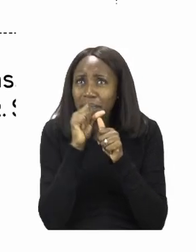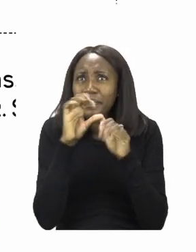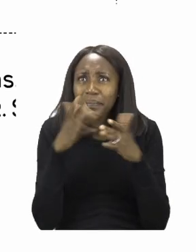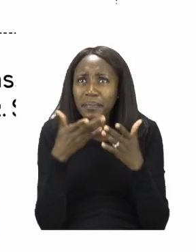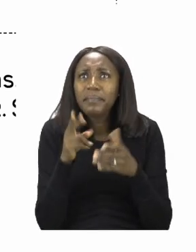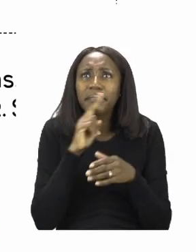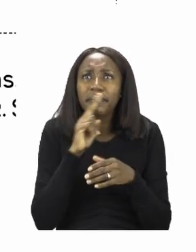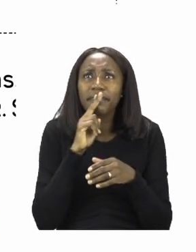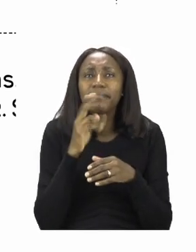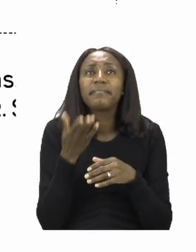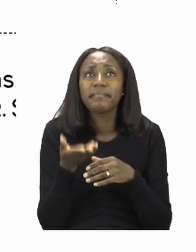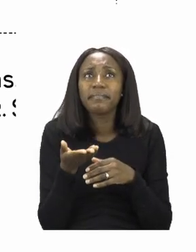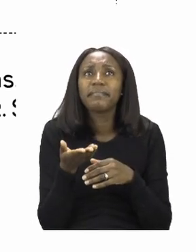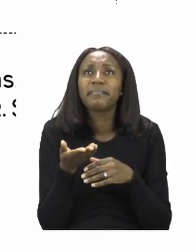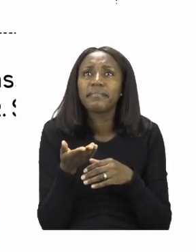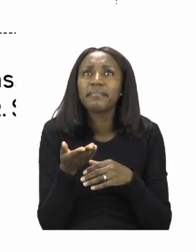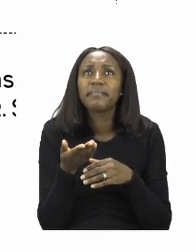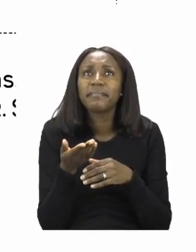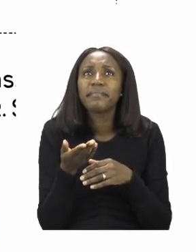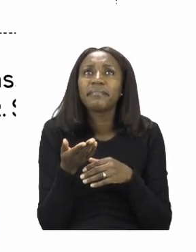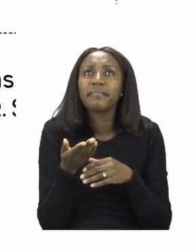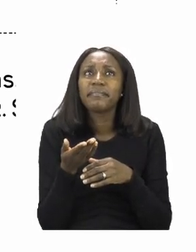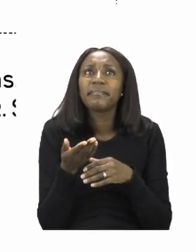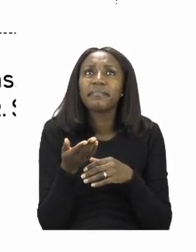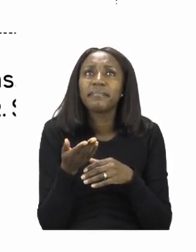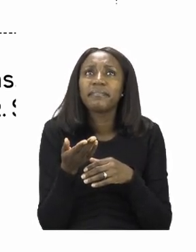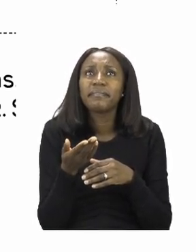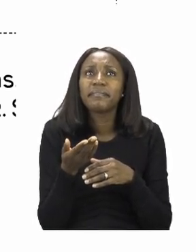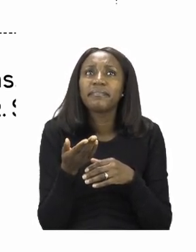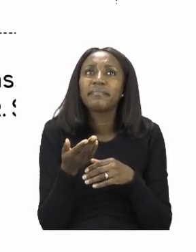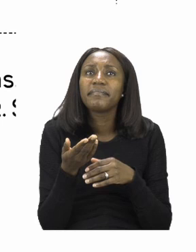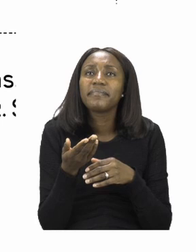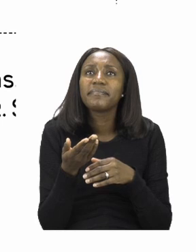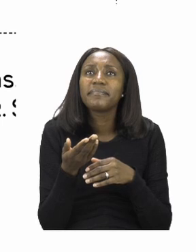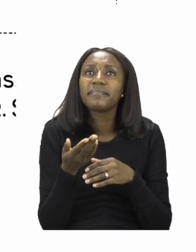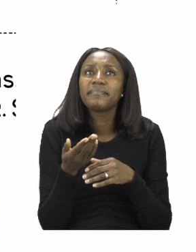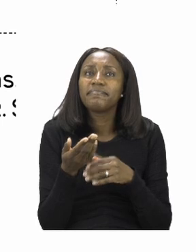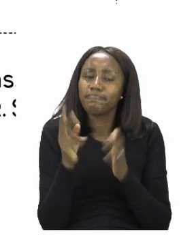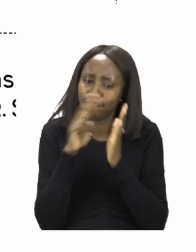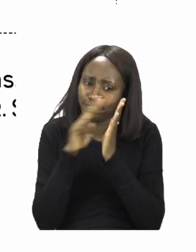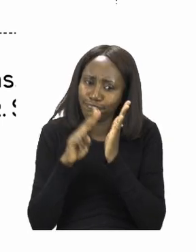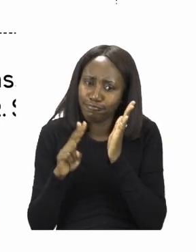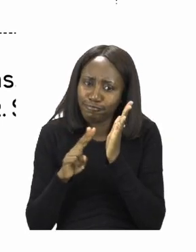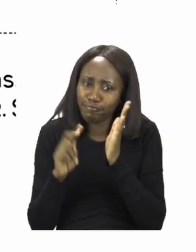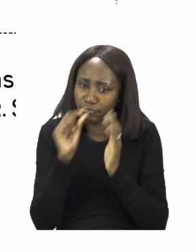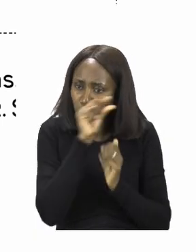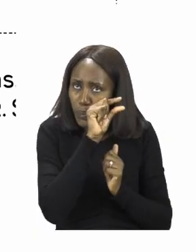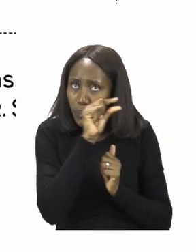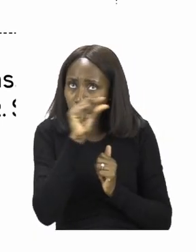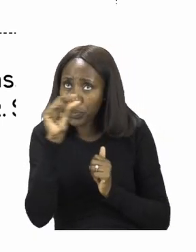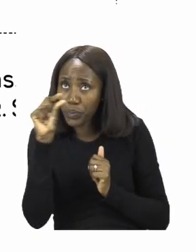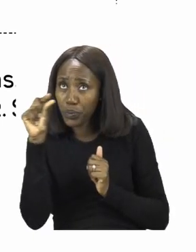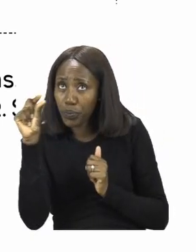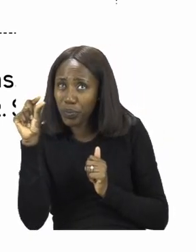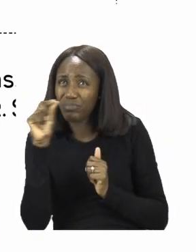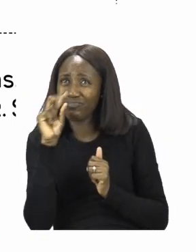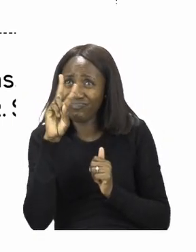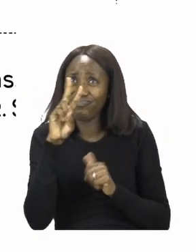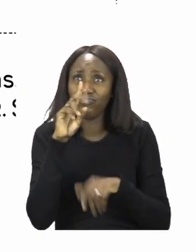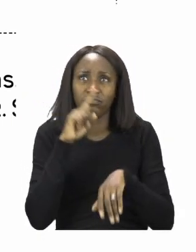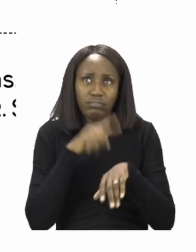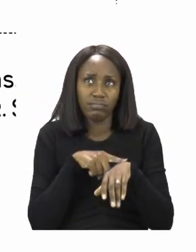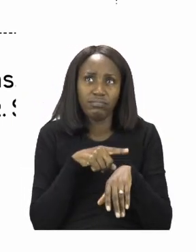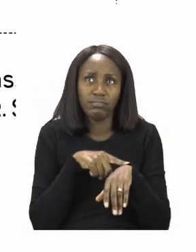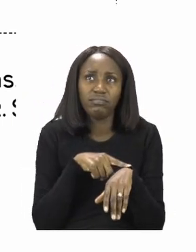sum. The first thing we do, my dear friends, is to read the question twice